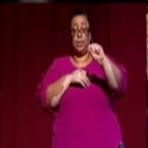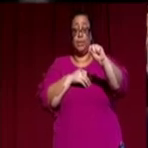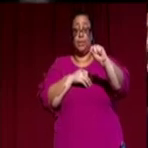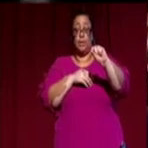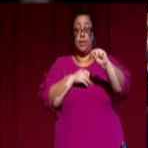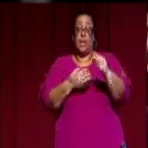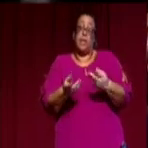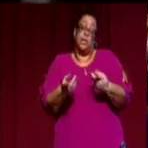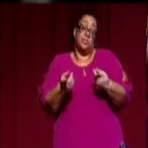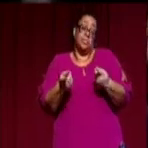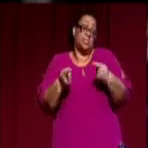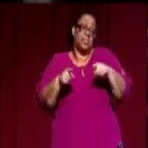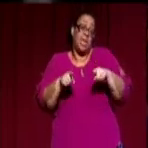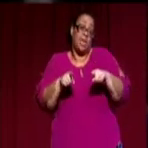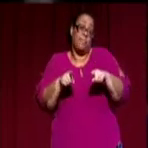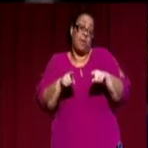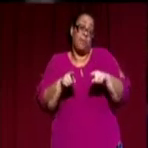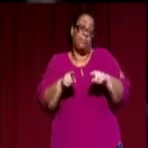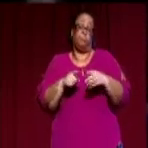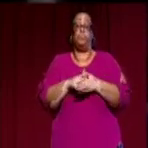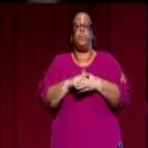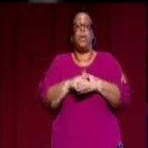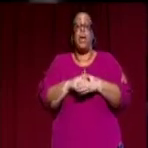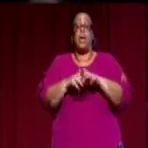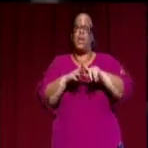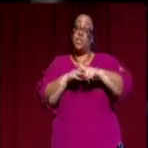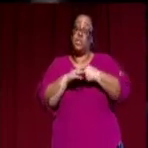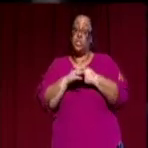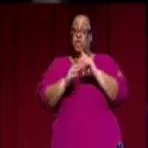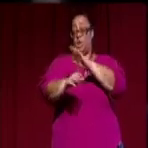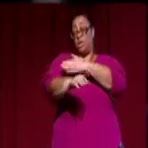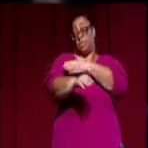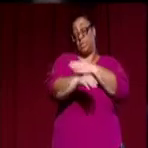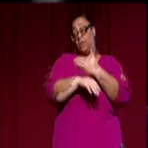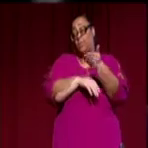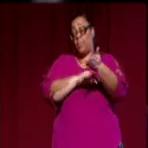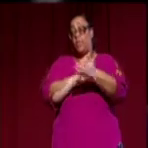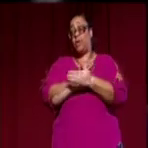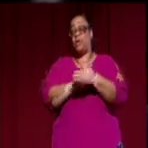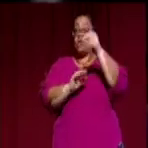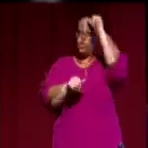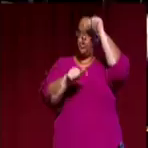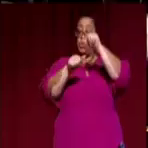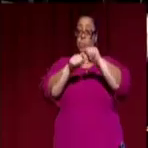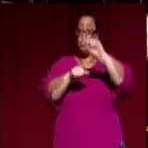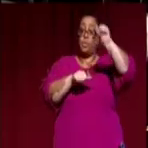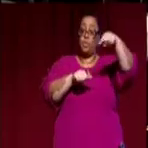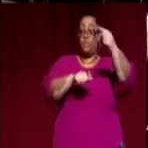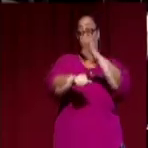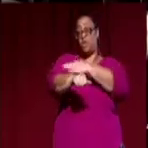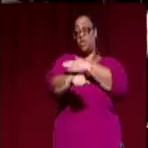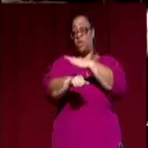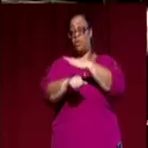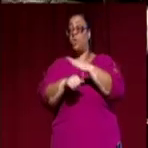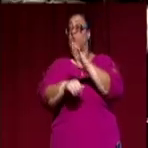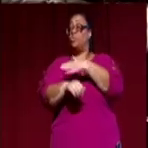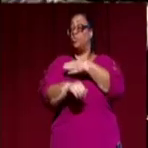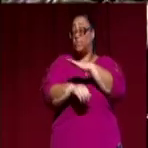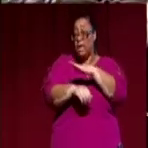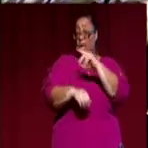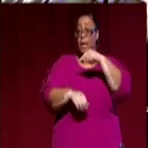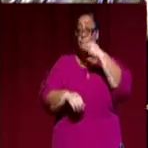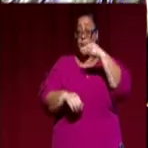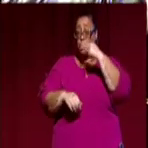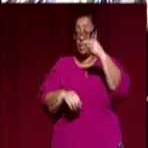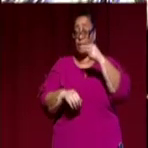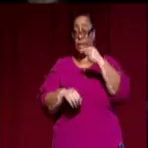it just came out one day, and I just started kind of singing from there. And do you remember the first song you ever sang publicly? The